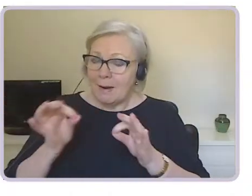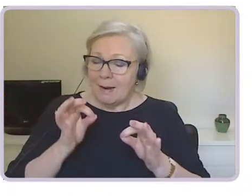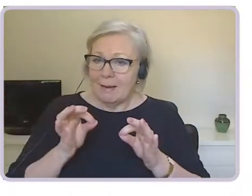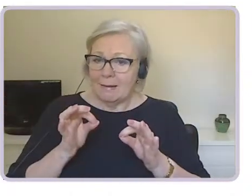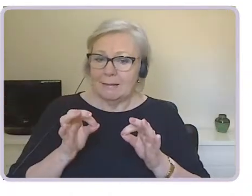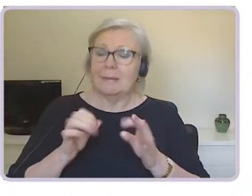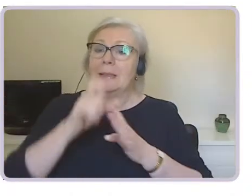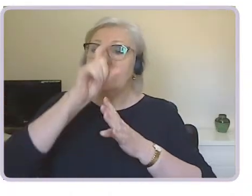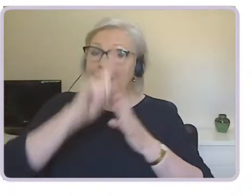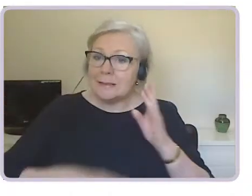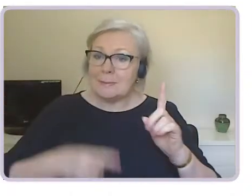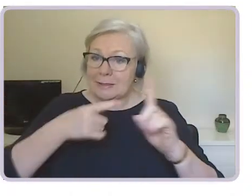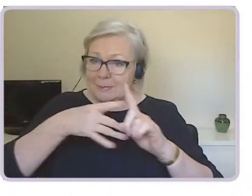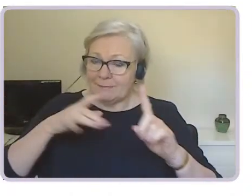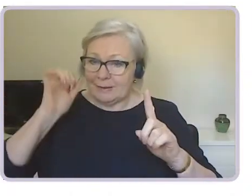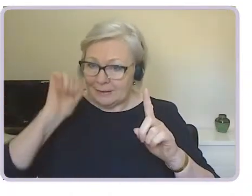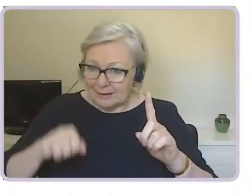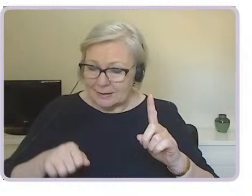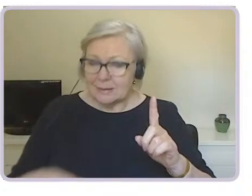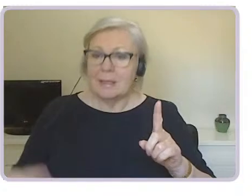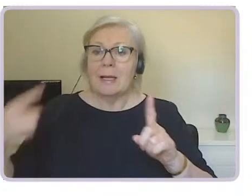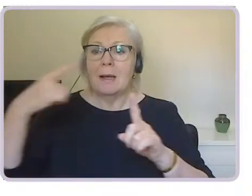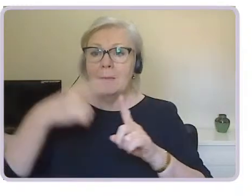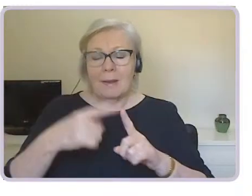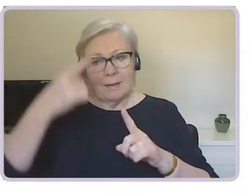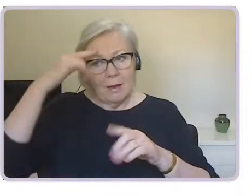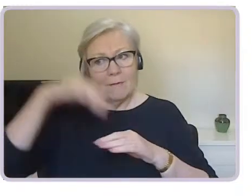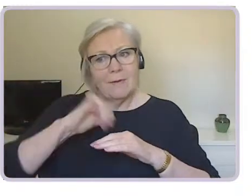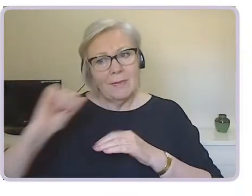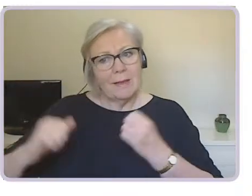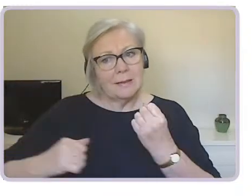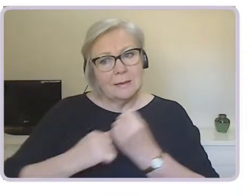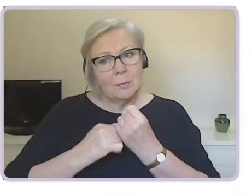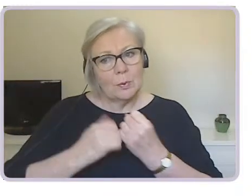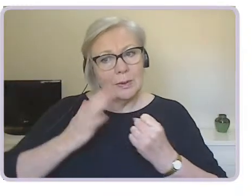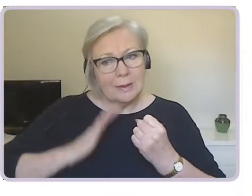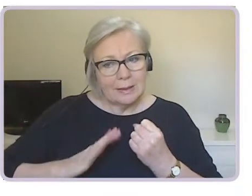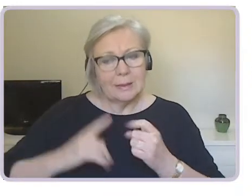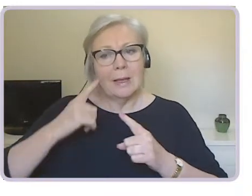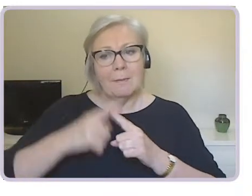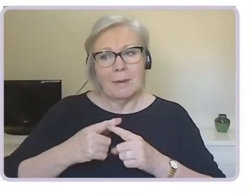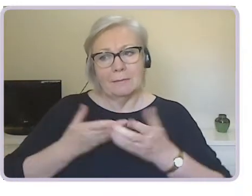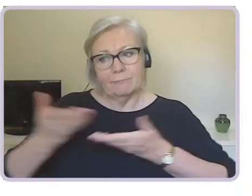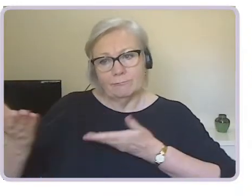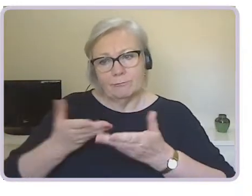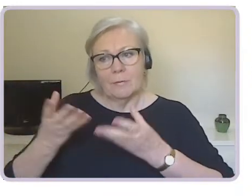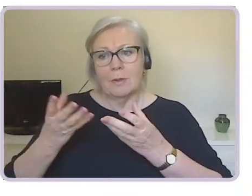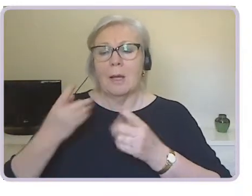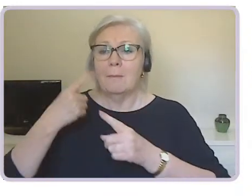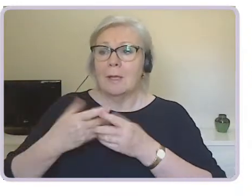say, unique to their support needs, and communicated with their support network.